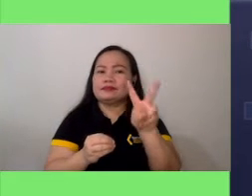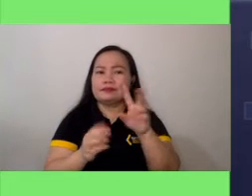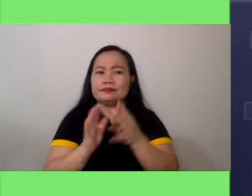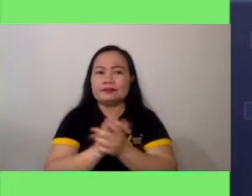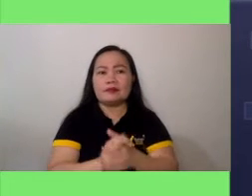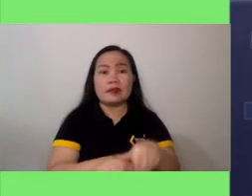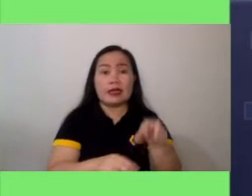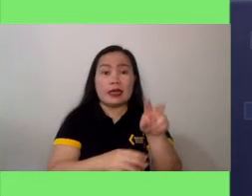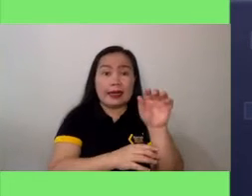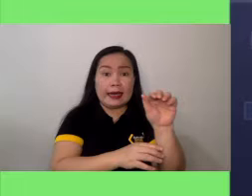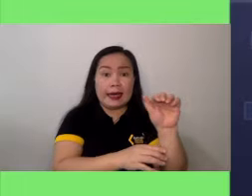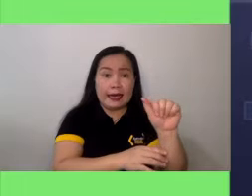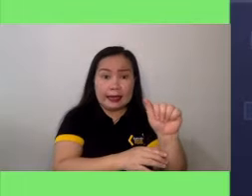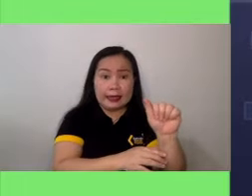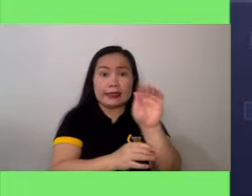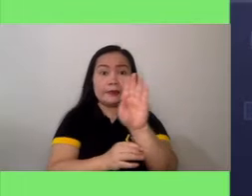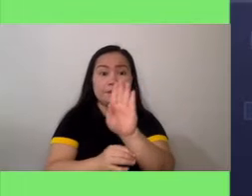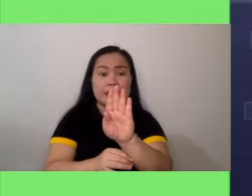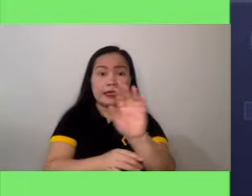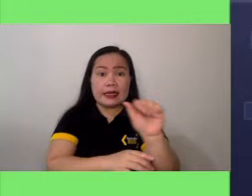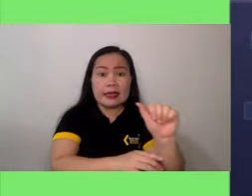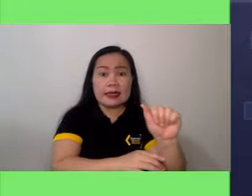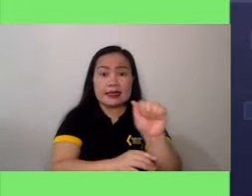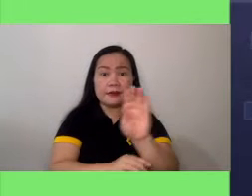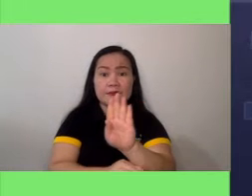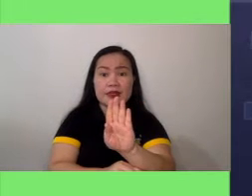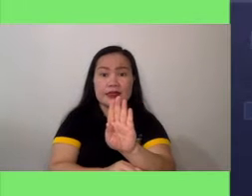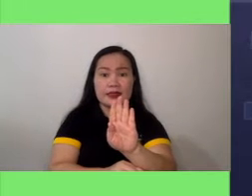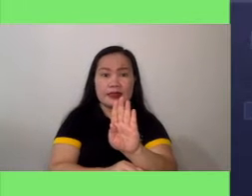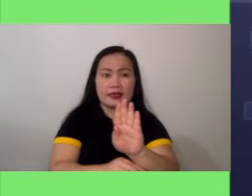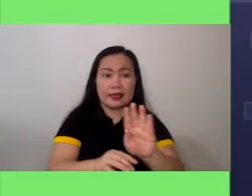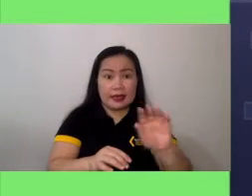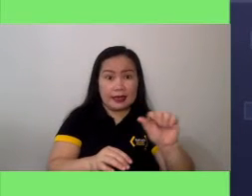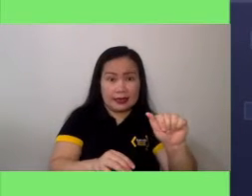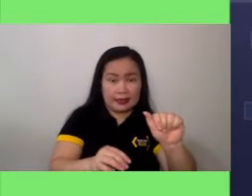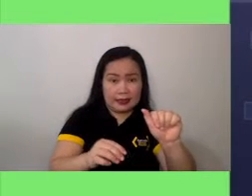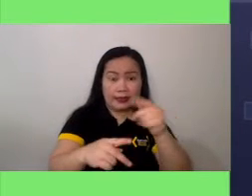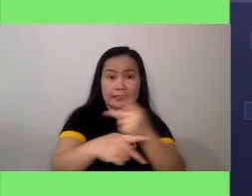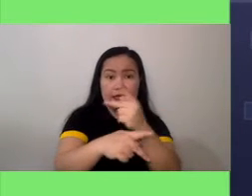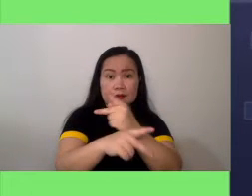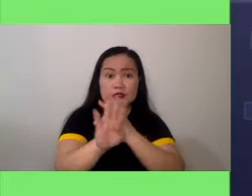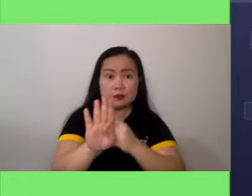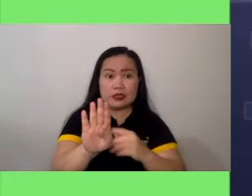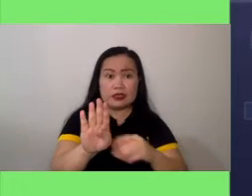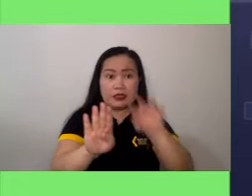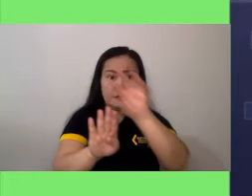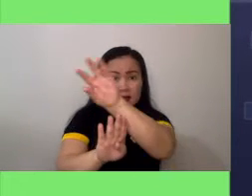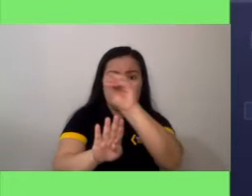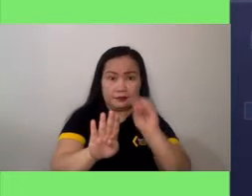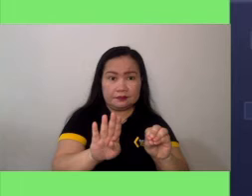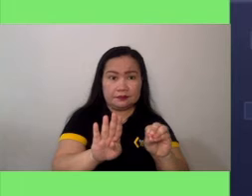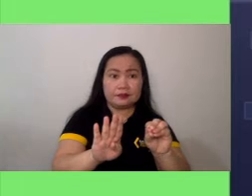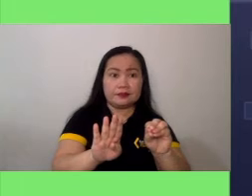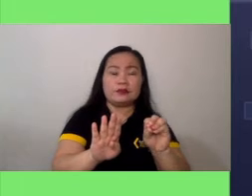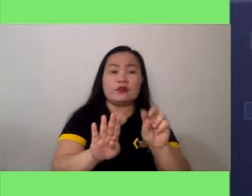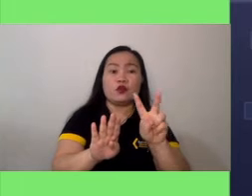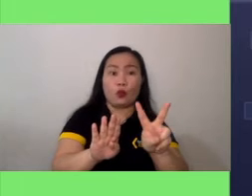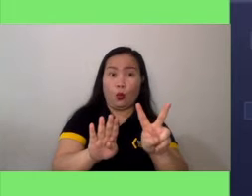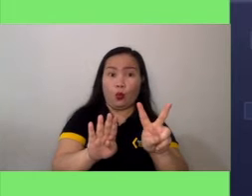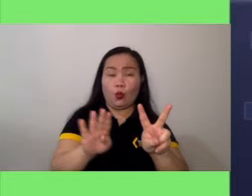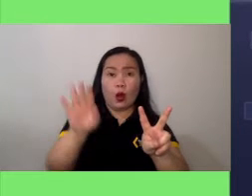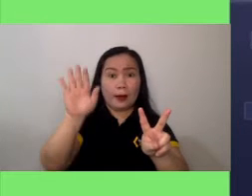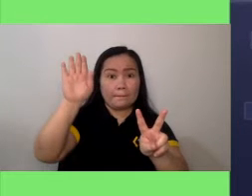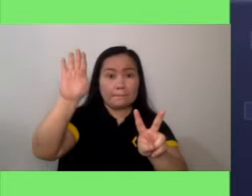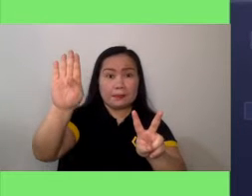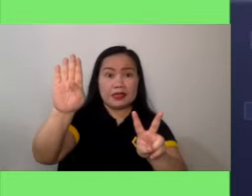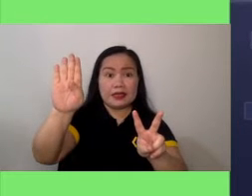let's have number 2. So, I have here AB. So, A times B. So, substitute natin